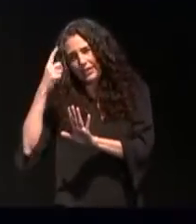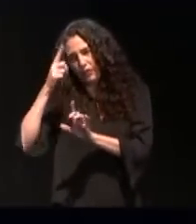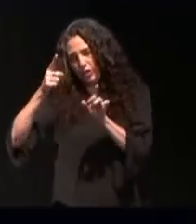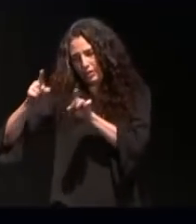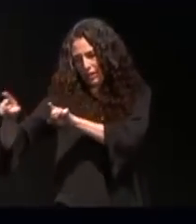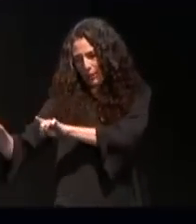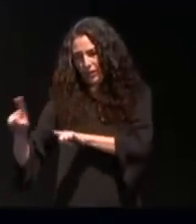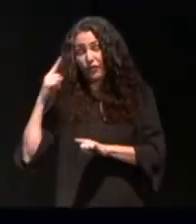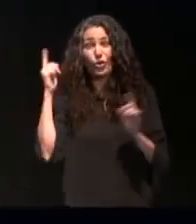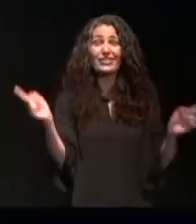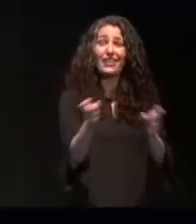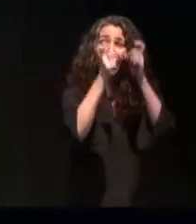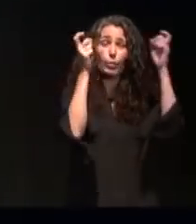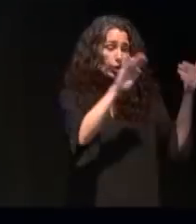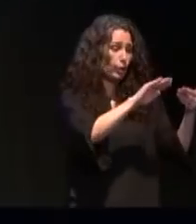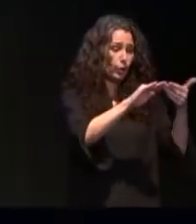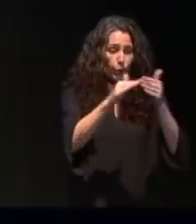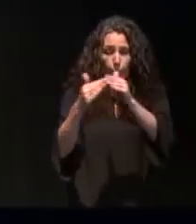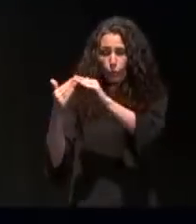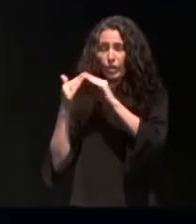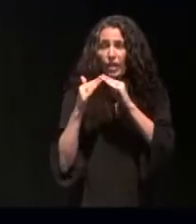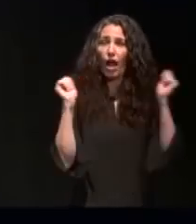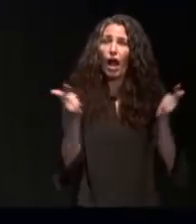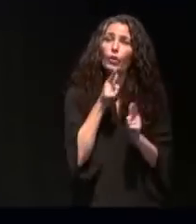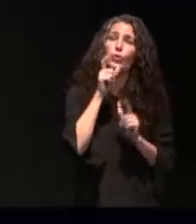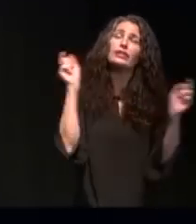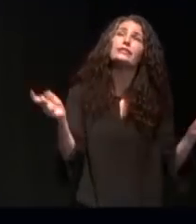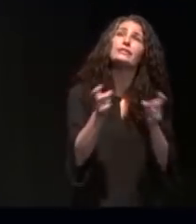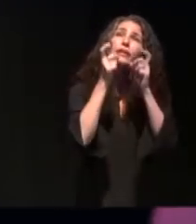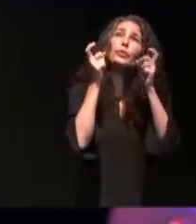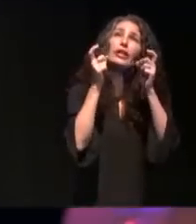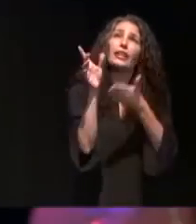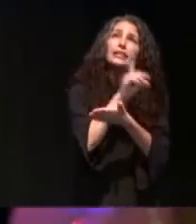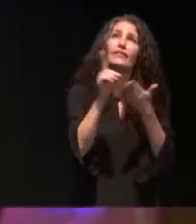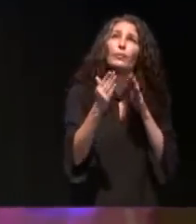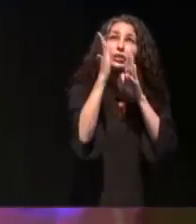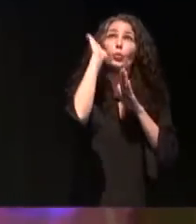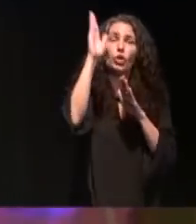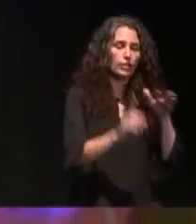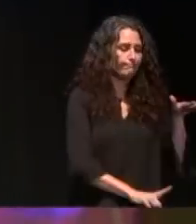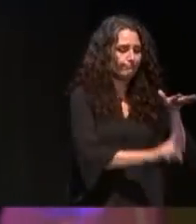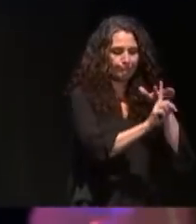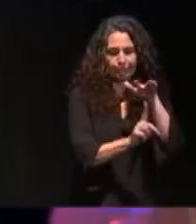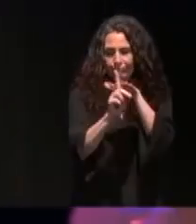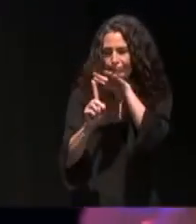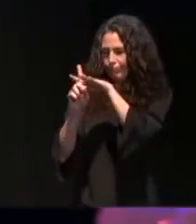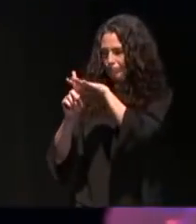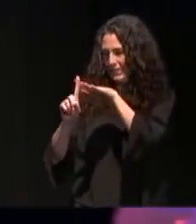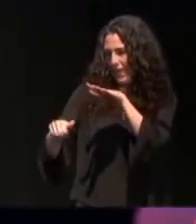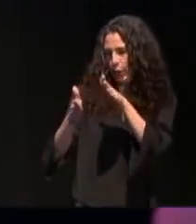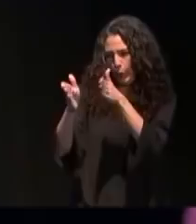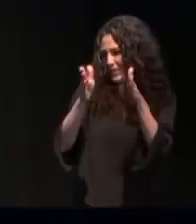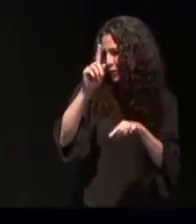a celebratory community that was celebrating the divine presence would show up in ways that I couldn't